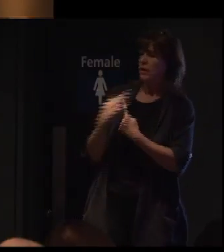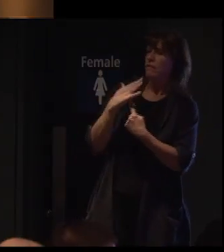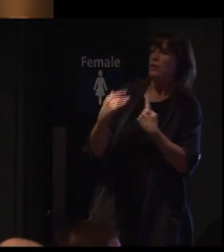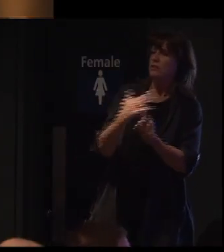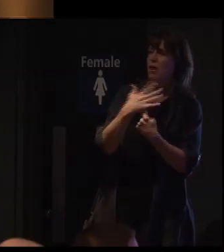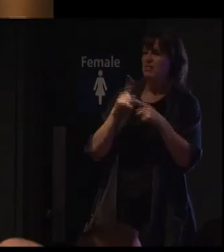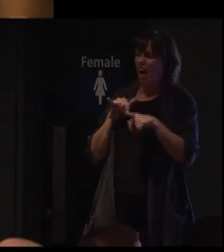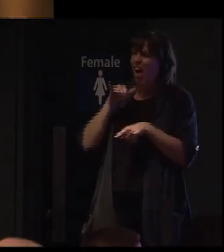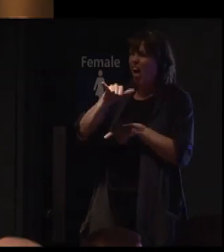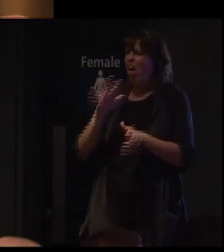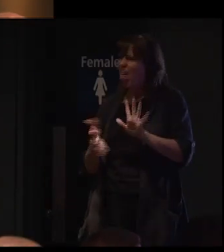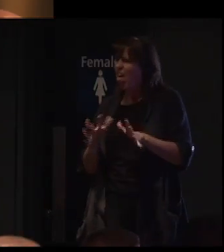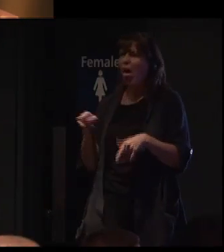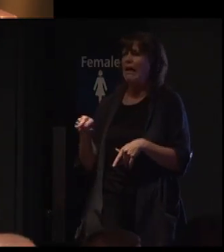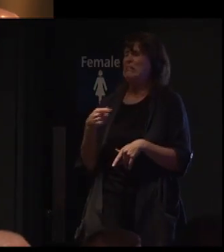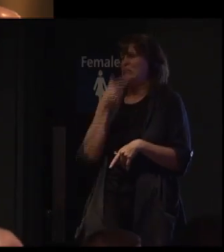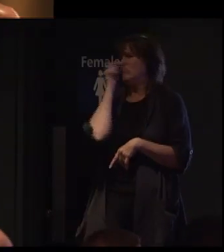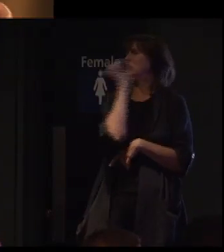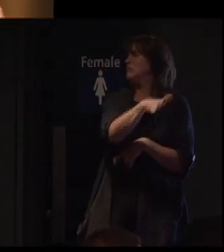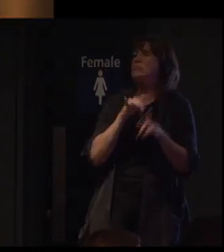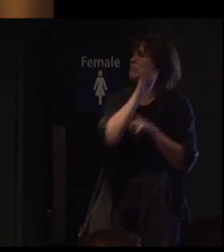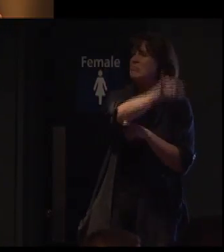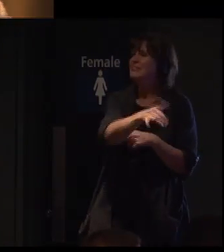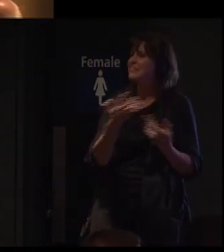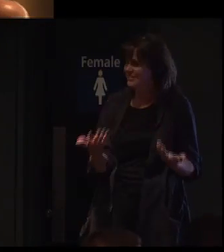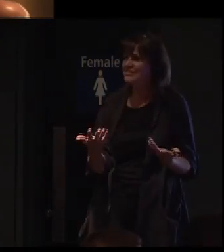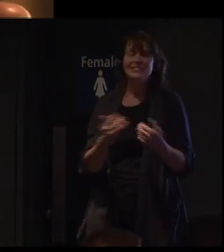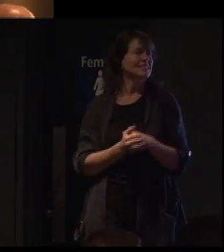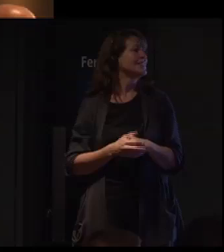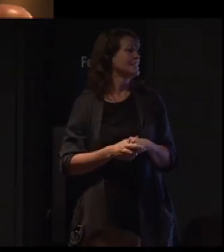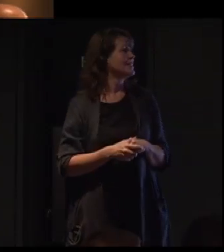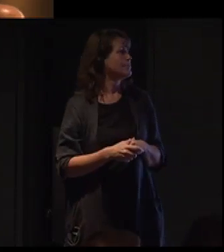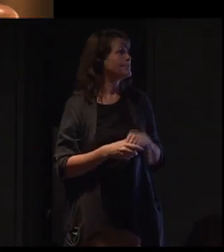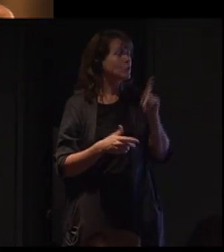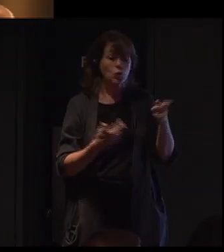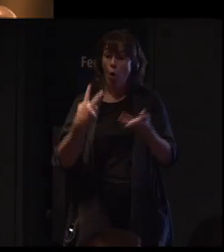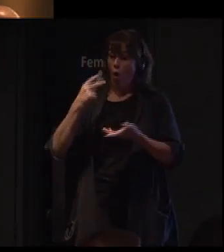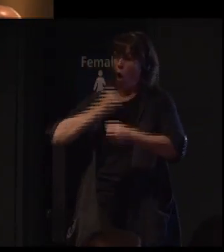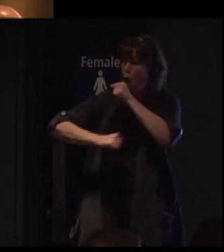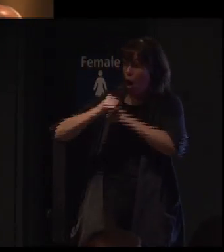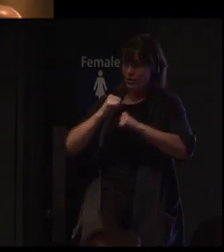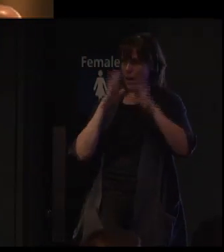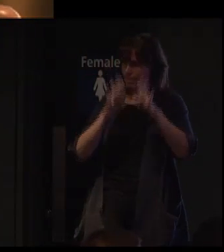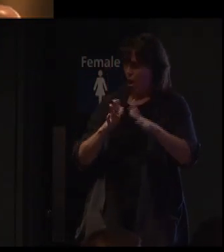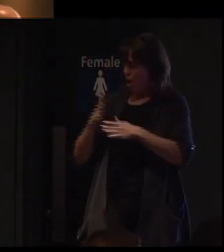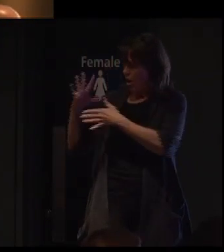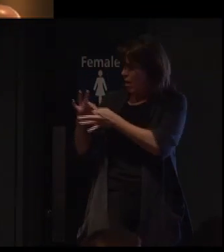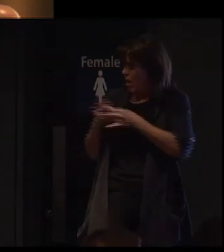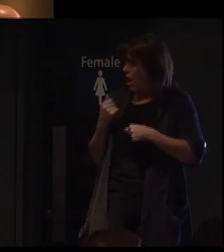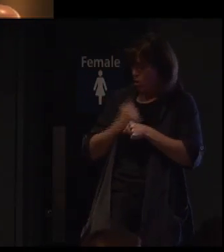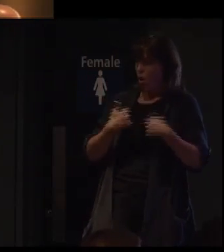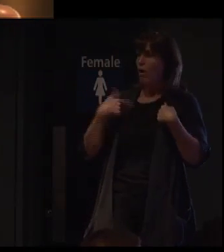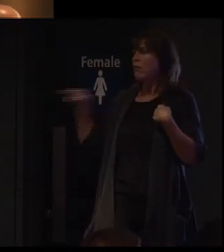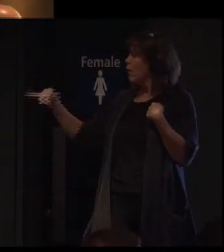trip. Our model shows that for any match, organizations need to work together, and they need to understand